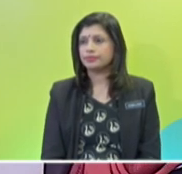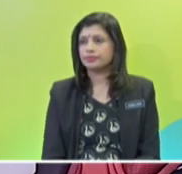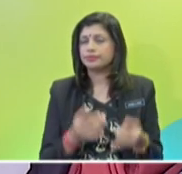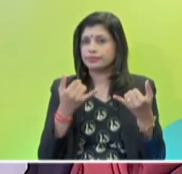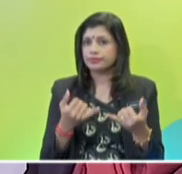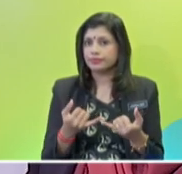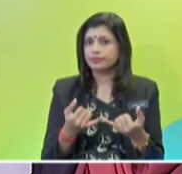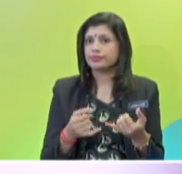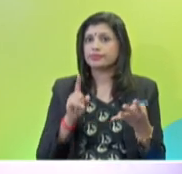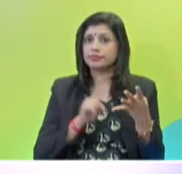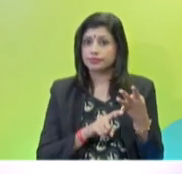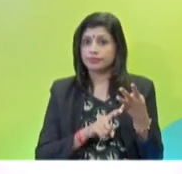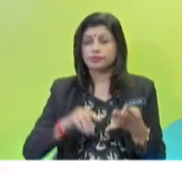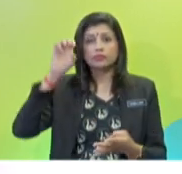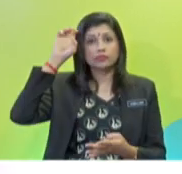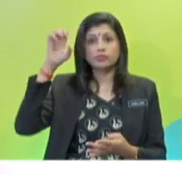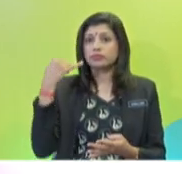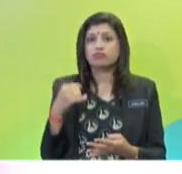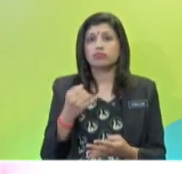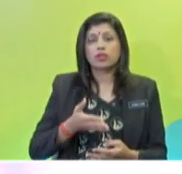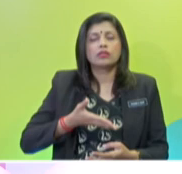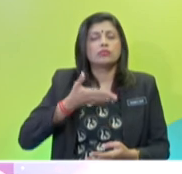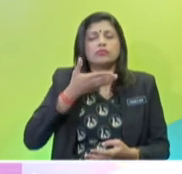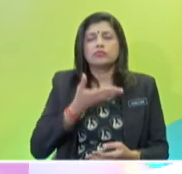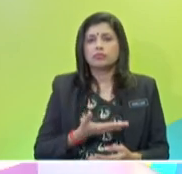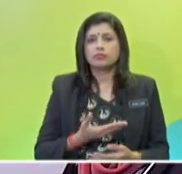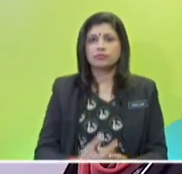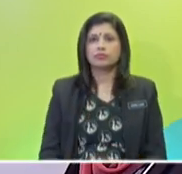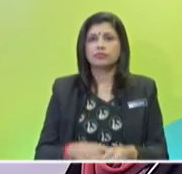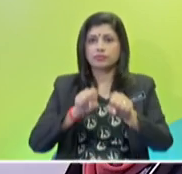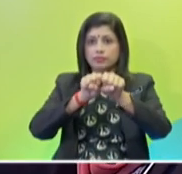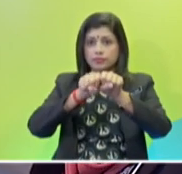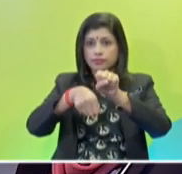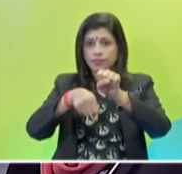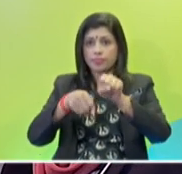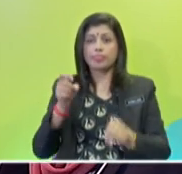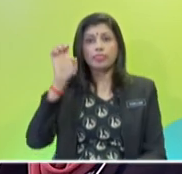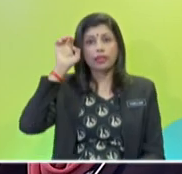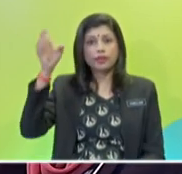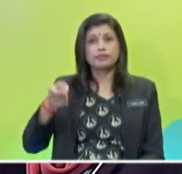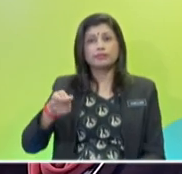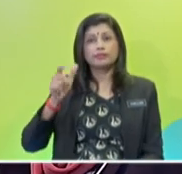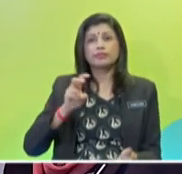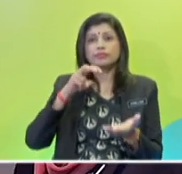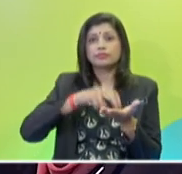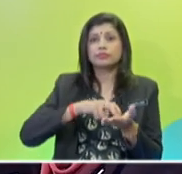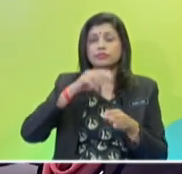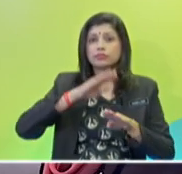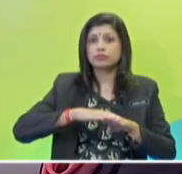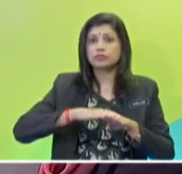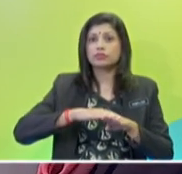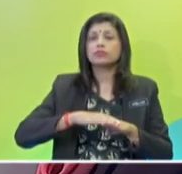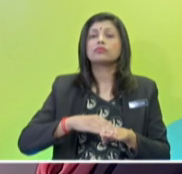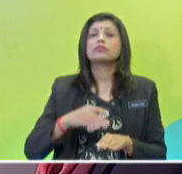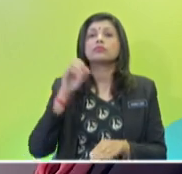Iris. Okay, Iris. He couldn't breathe. So, he quickly jumped onto his bike.